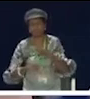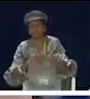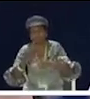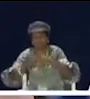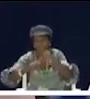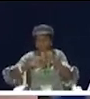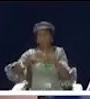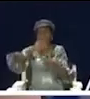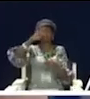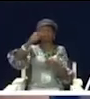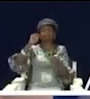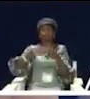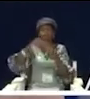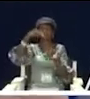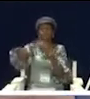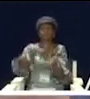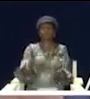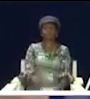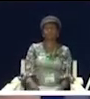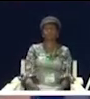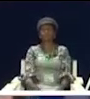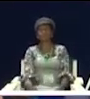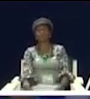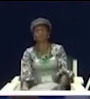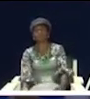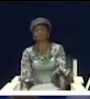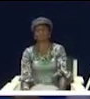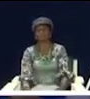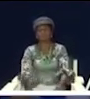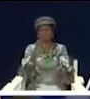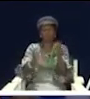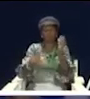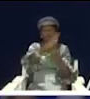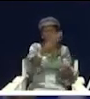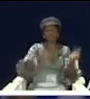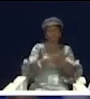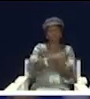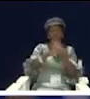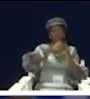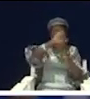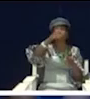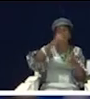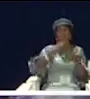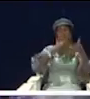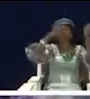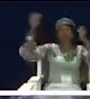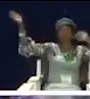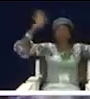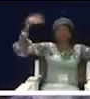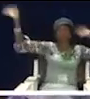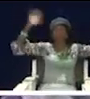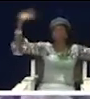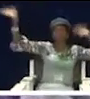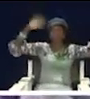to stand. If you are born in June, let me hear you shout hallelujah.